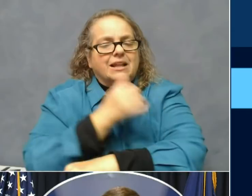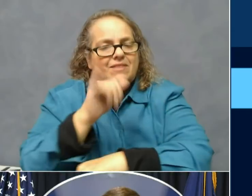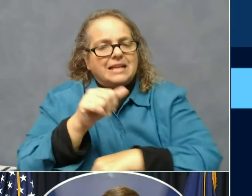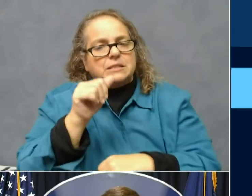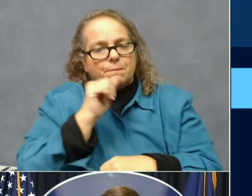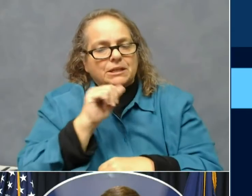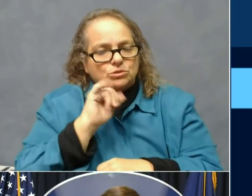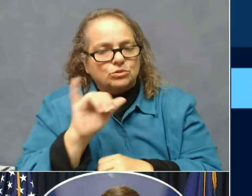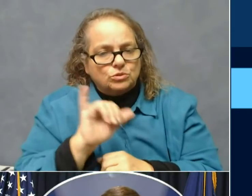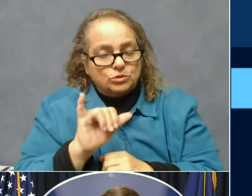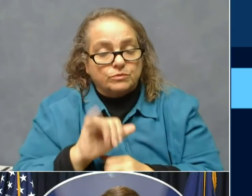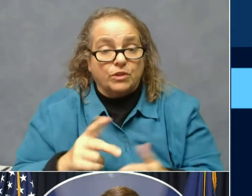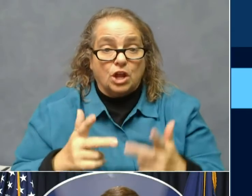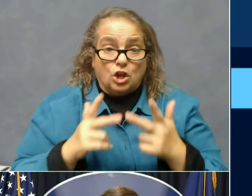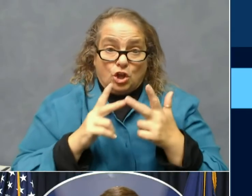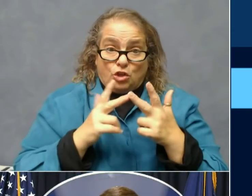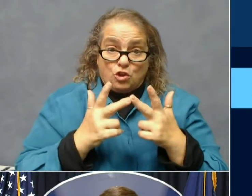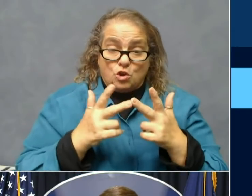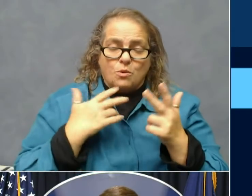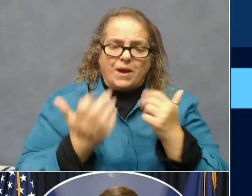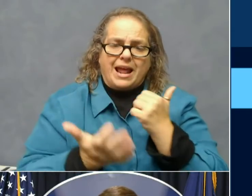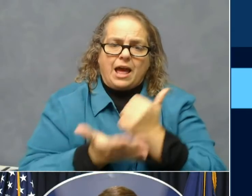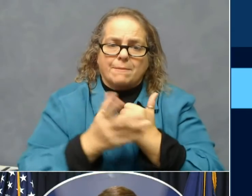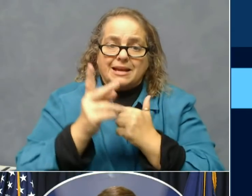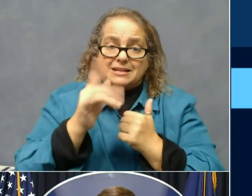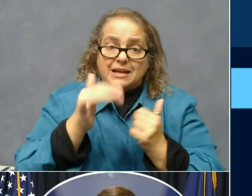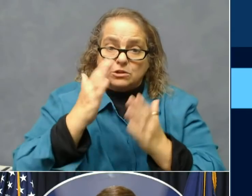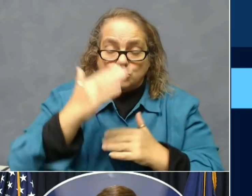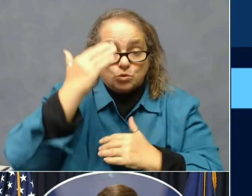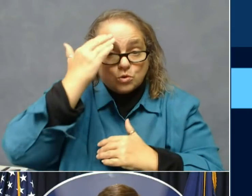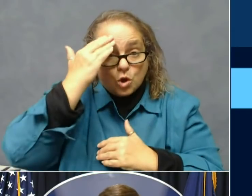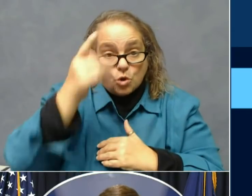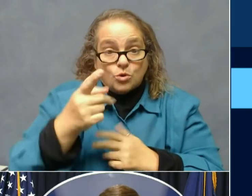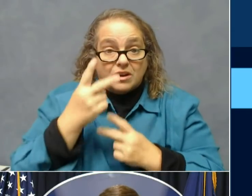And third, we want to help Kentuckians know that by visiting